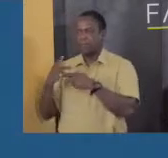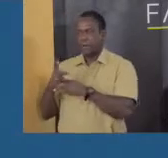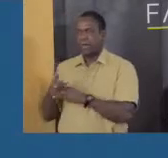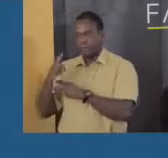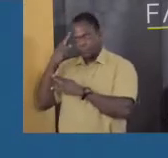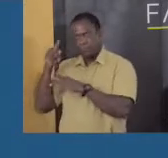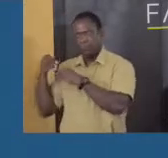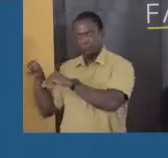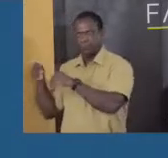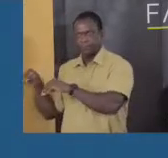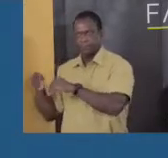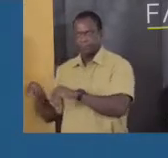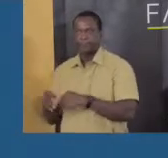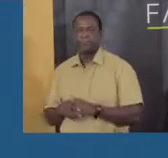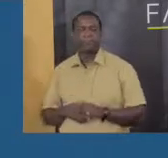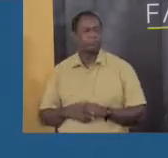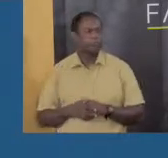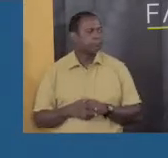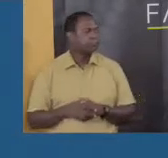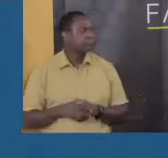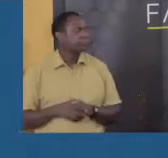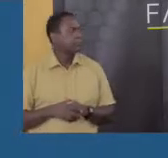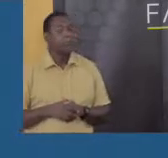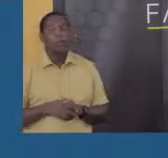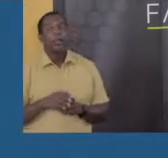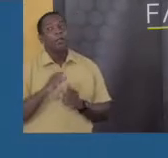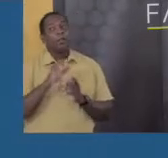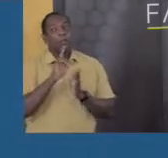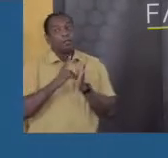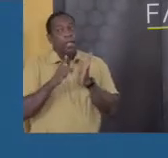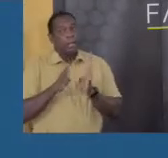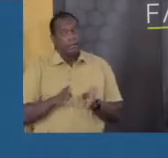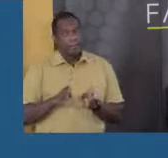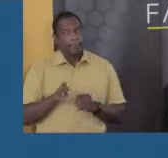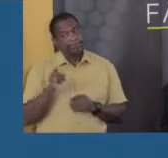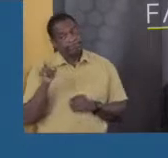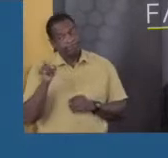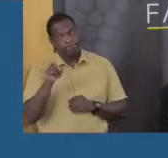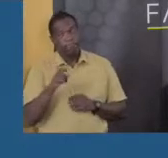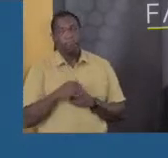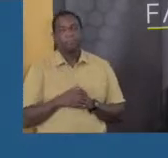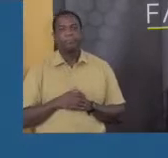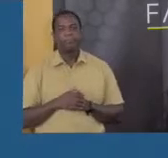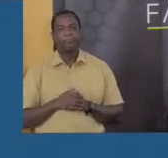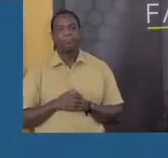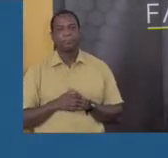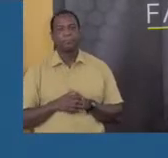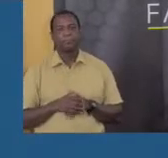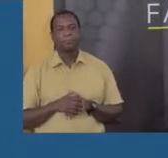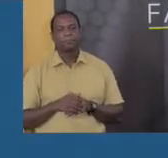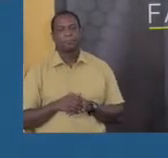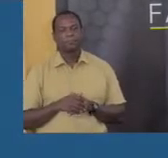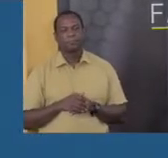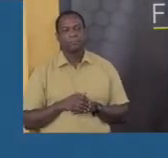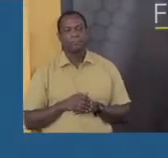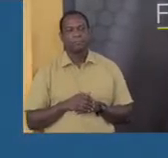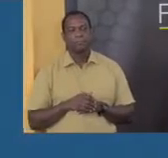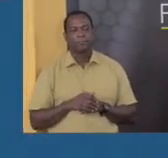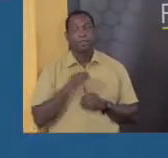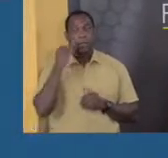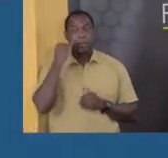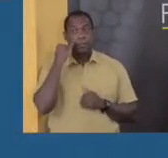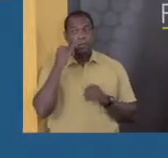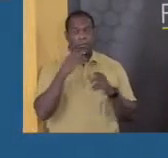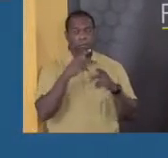Designers. Now again, once the production facility is established, it's up to designers to